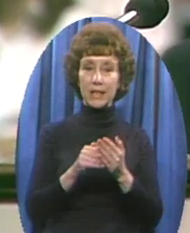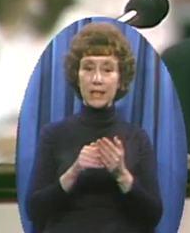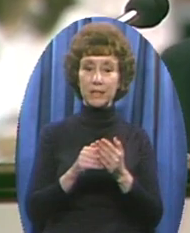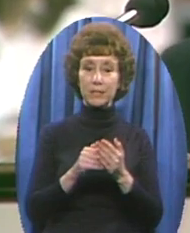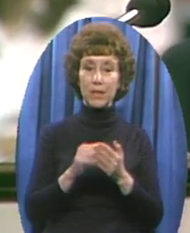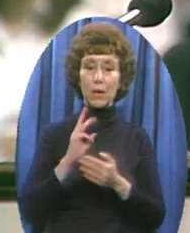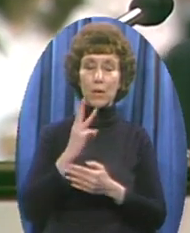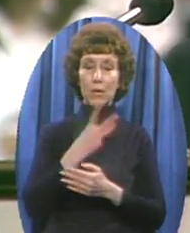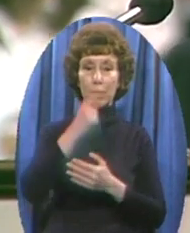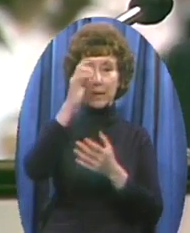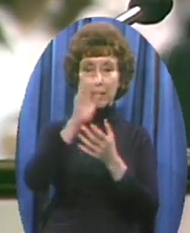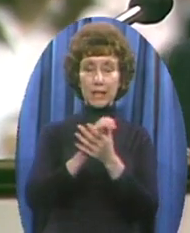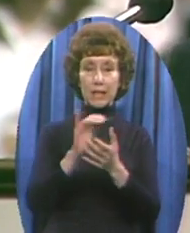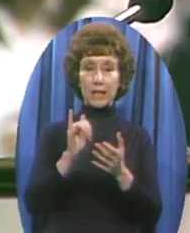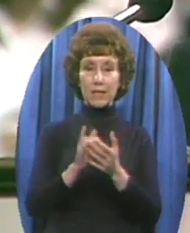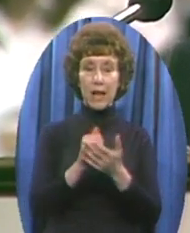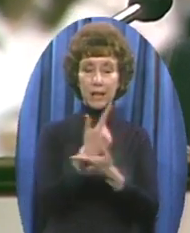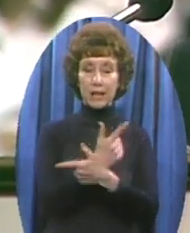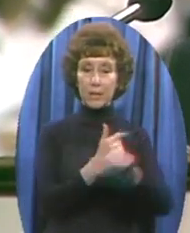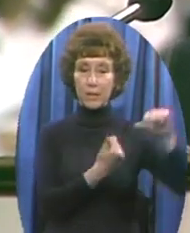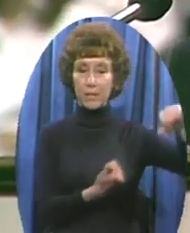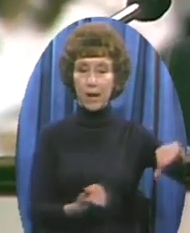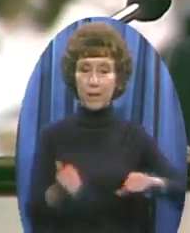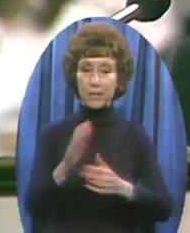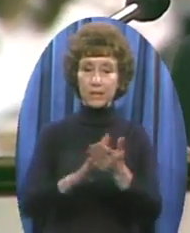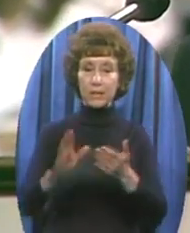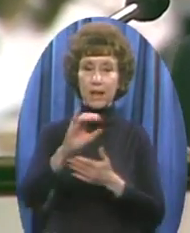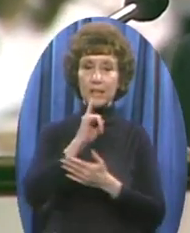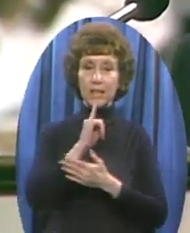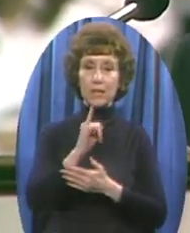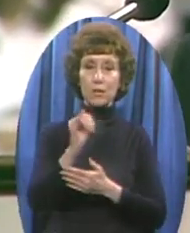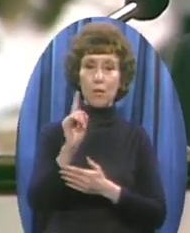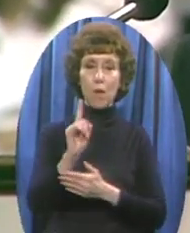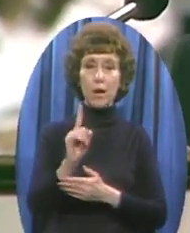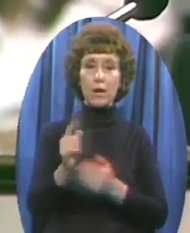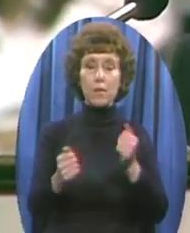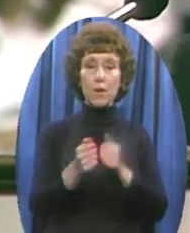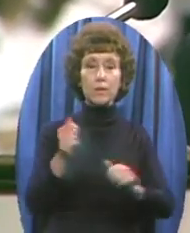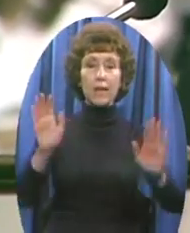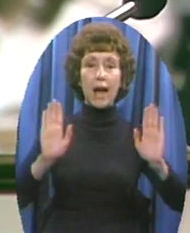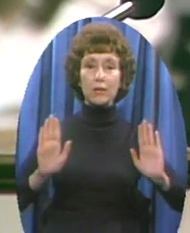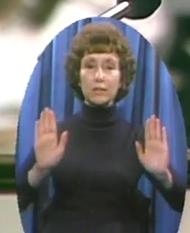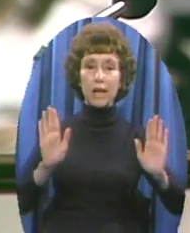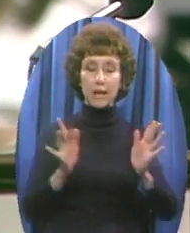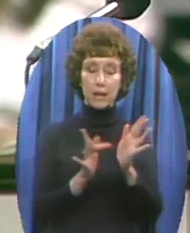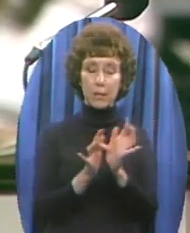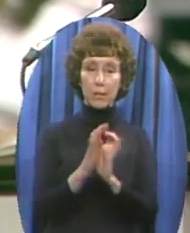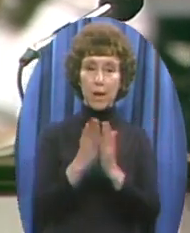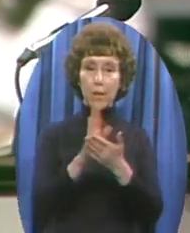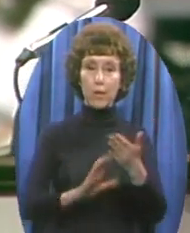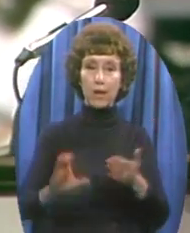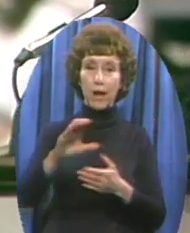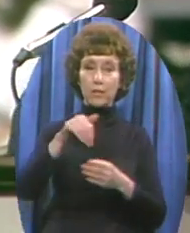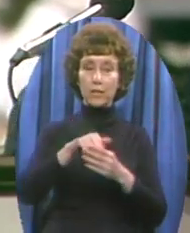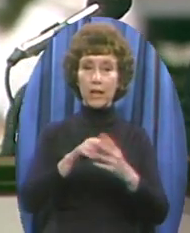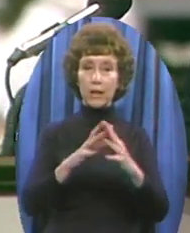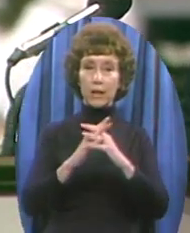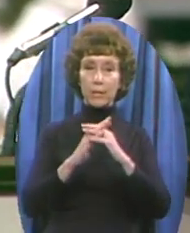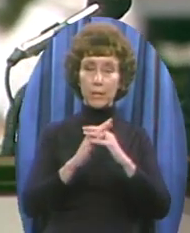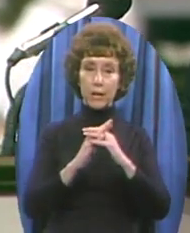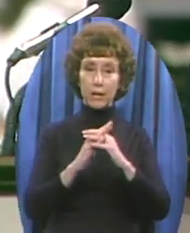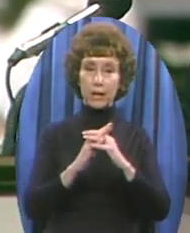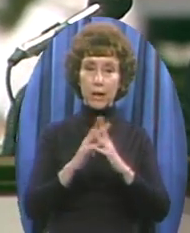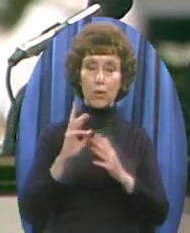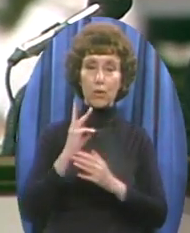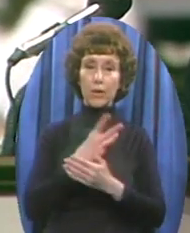Baptist College is one of the most outstanding Bible colleges in America. We support and praise God for